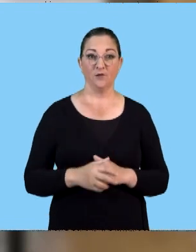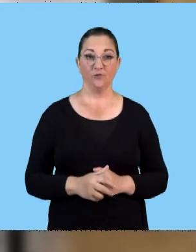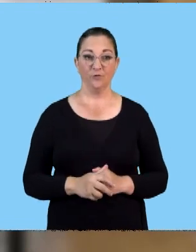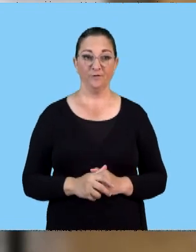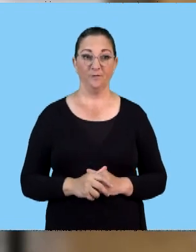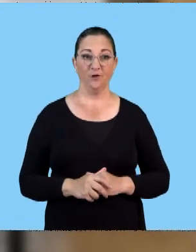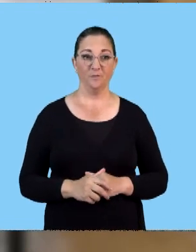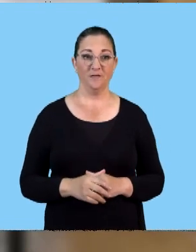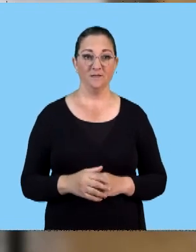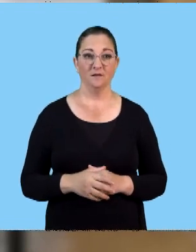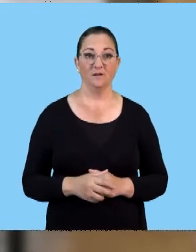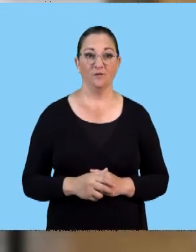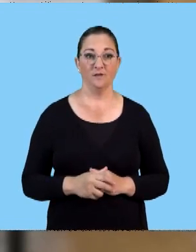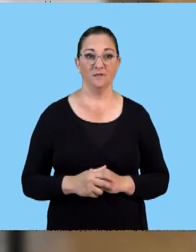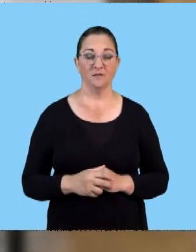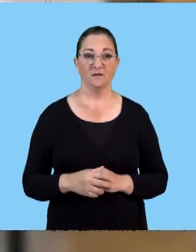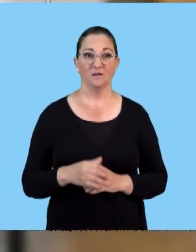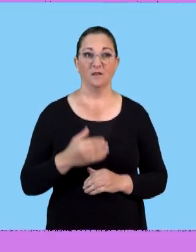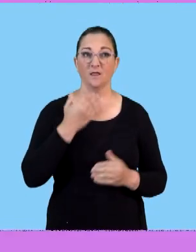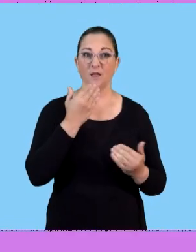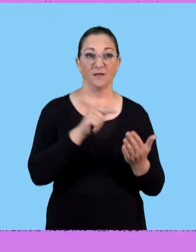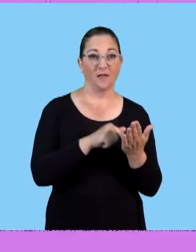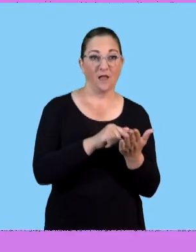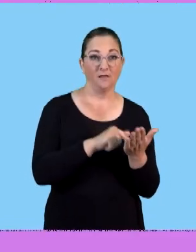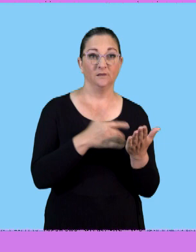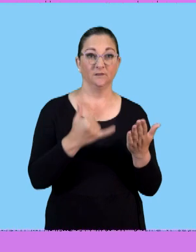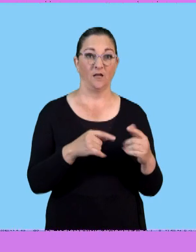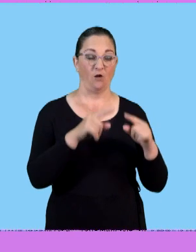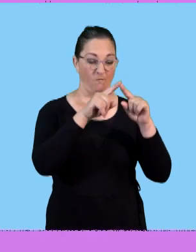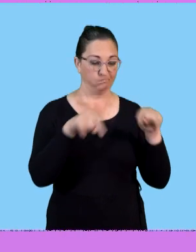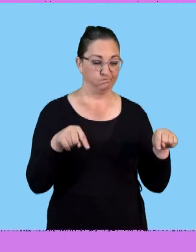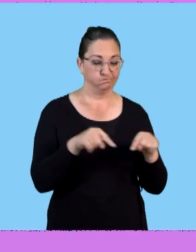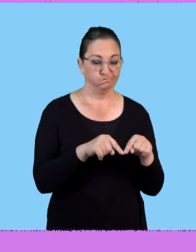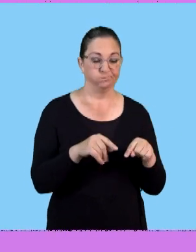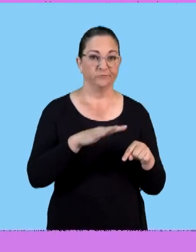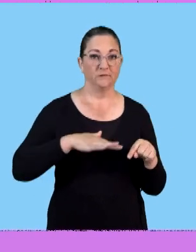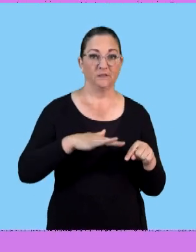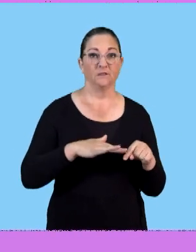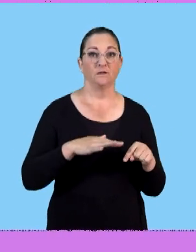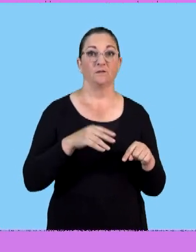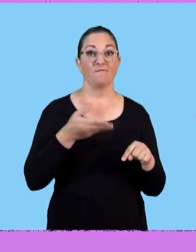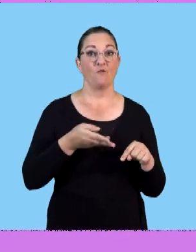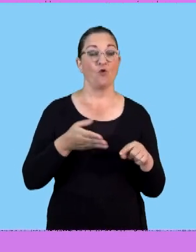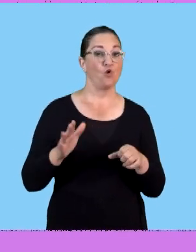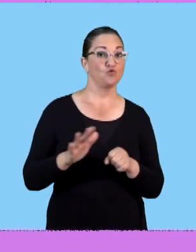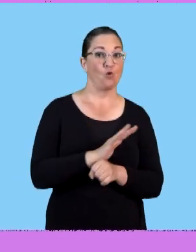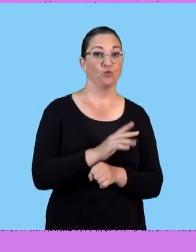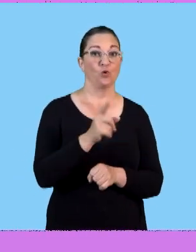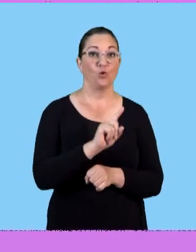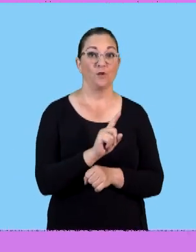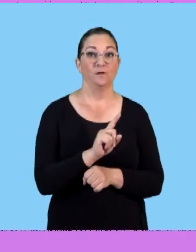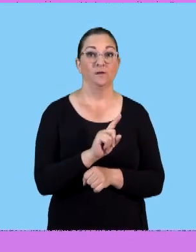question. Question number B. It says calculate the total area of the triangular